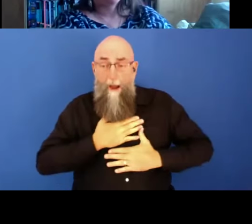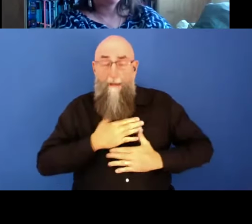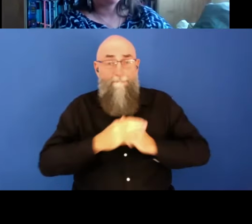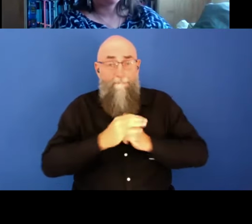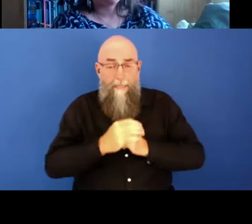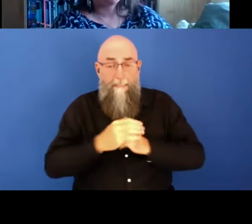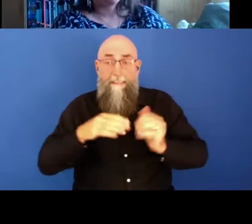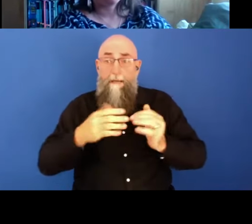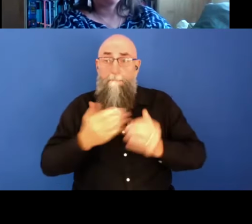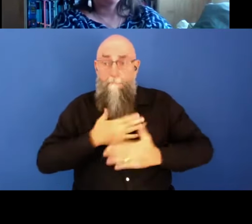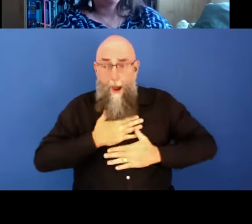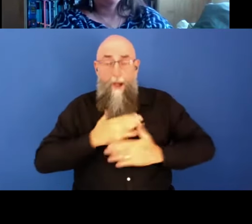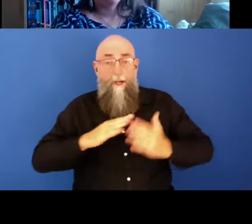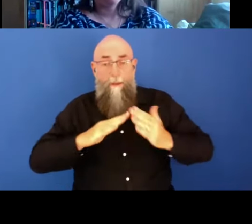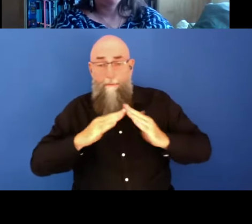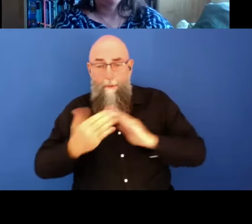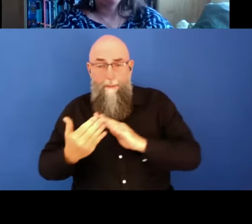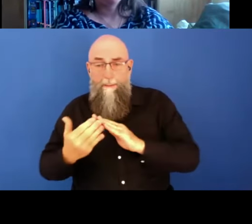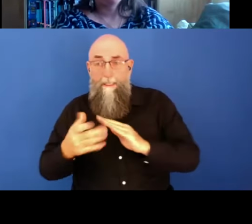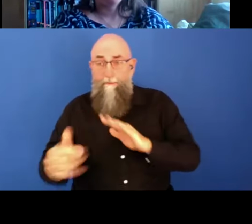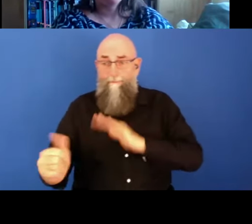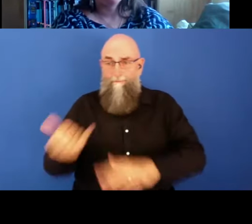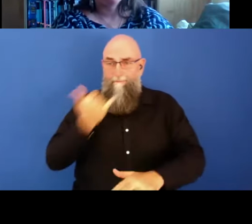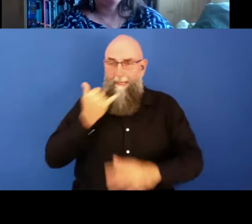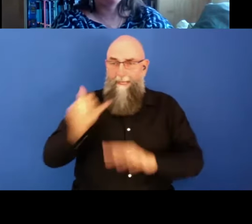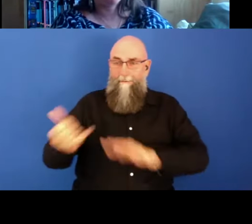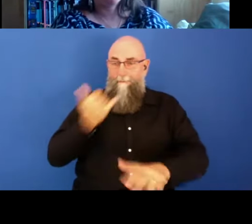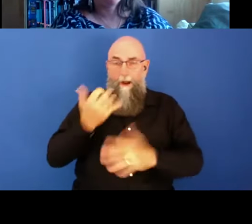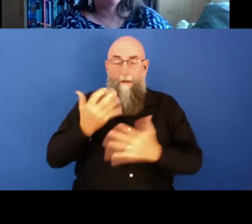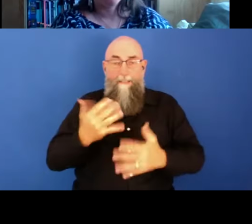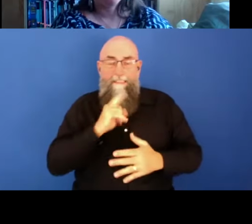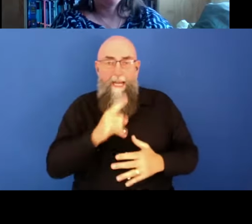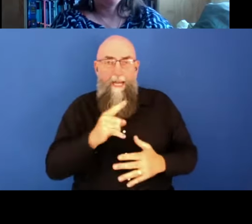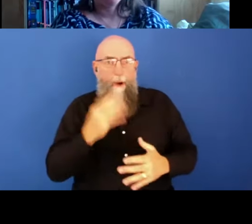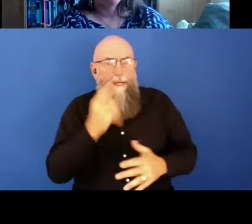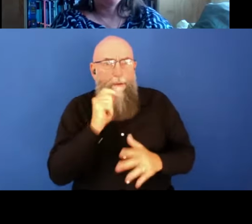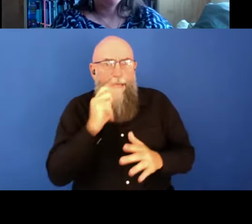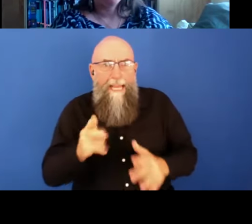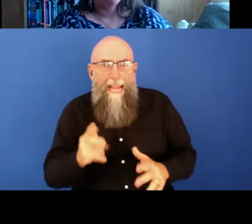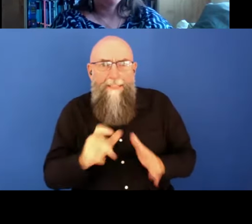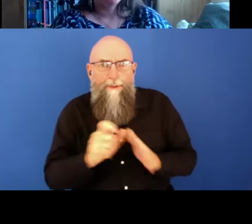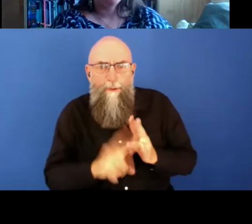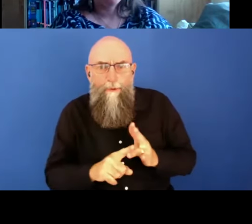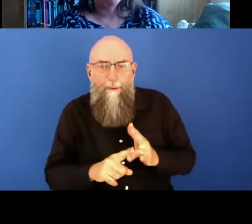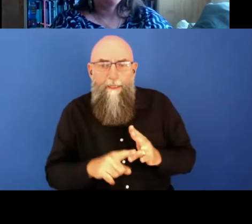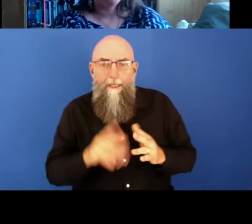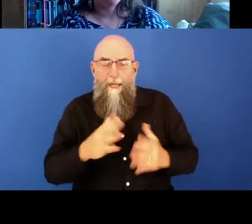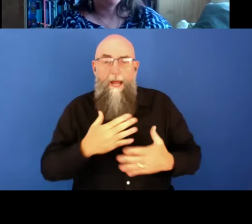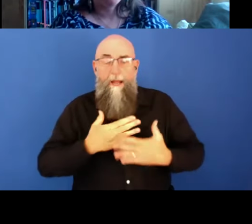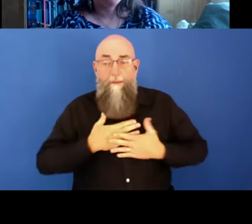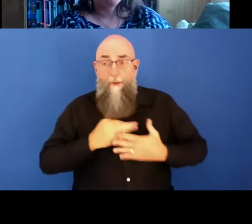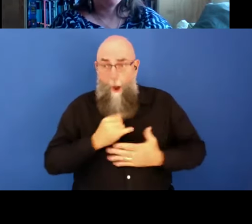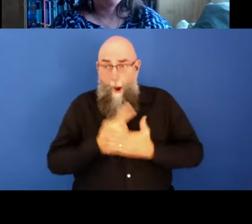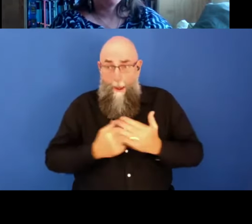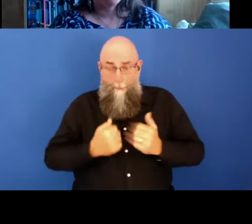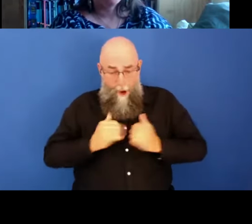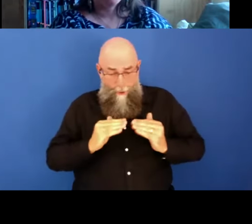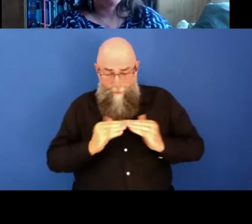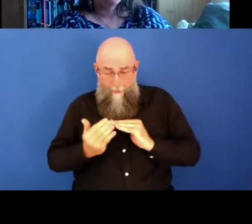like hey when are you going to do another thing and that that is something that is not just within my community but within you know